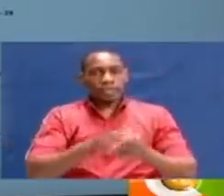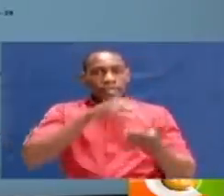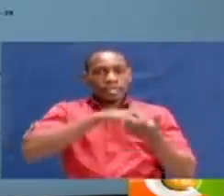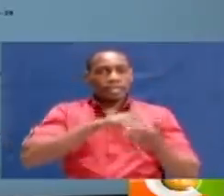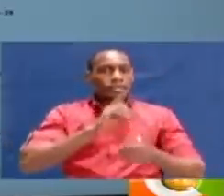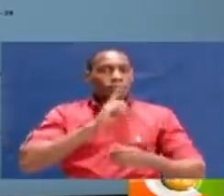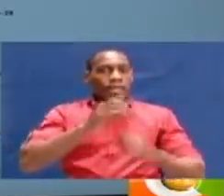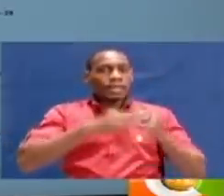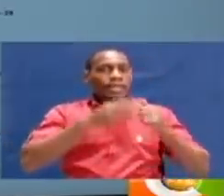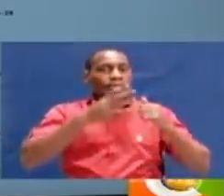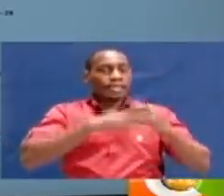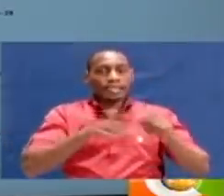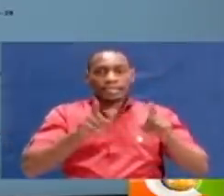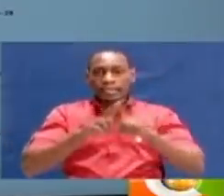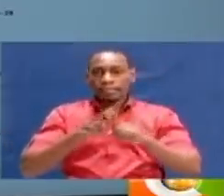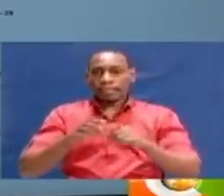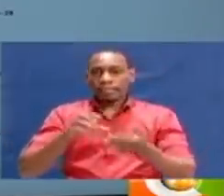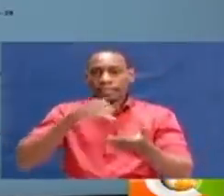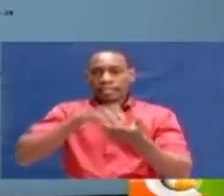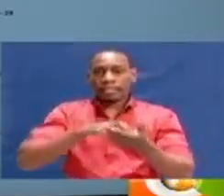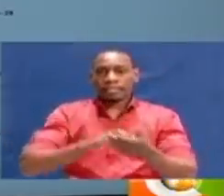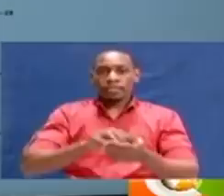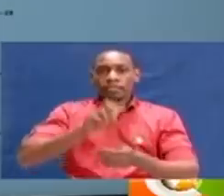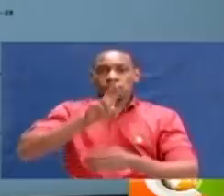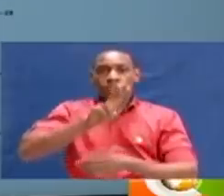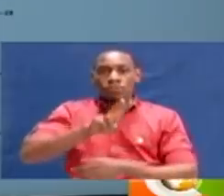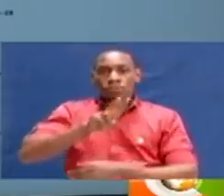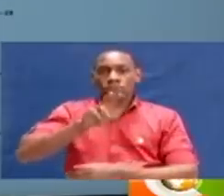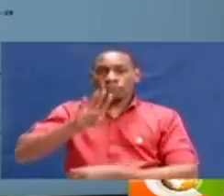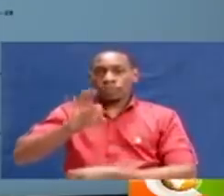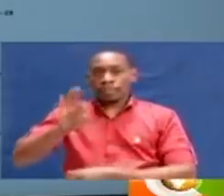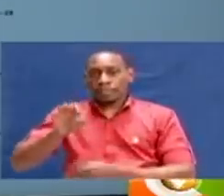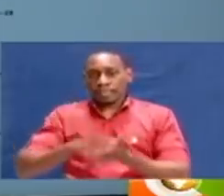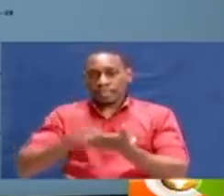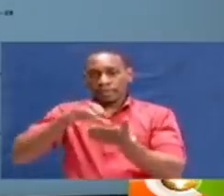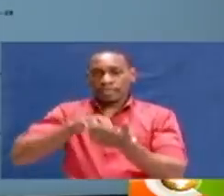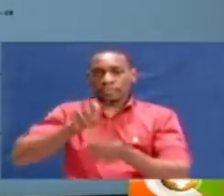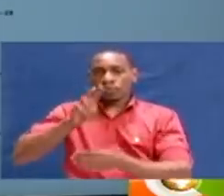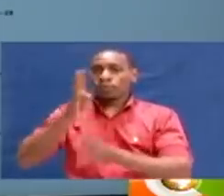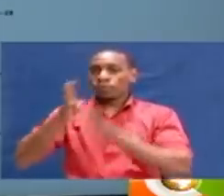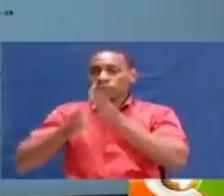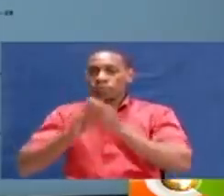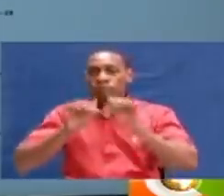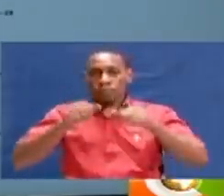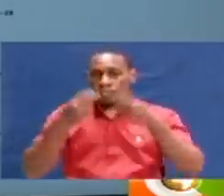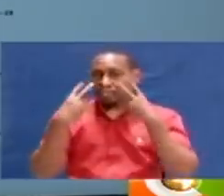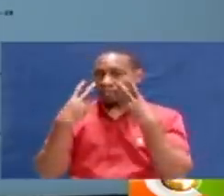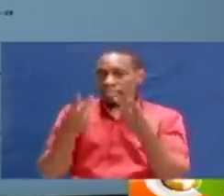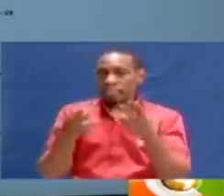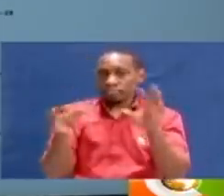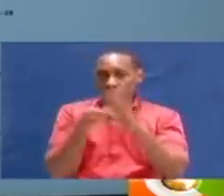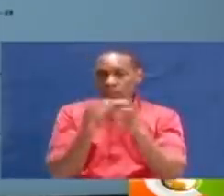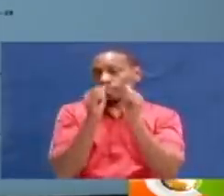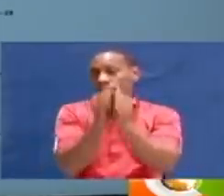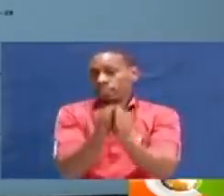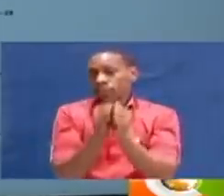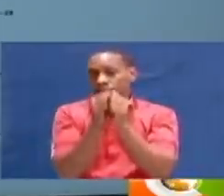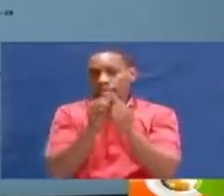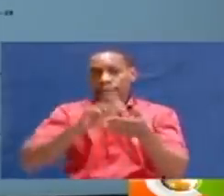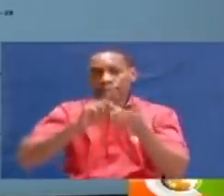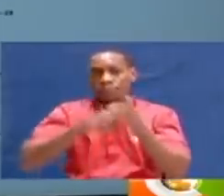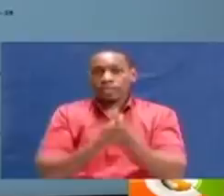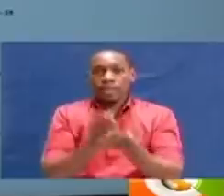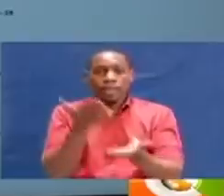189 is what we call case number 243, case number 244, and you can see these ones are together, which means they must have